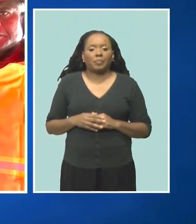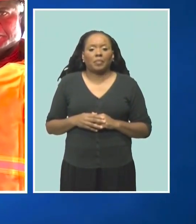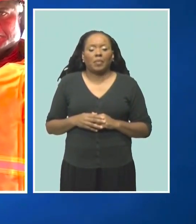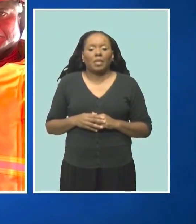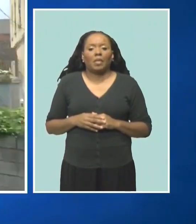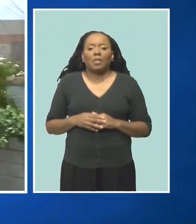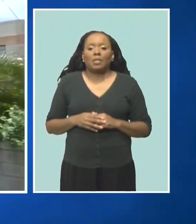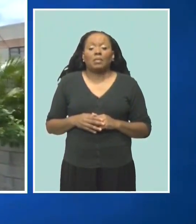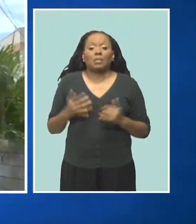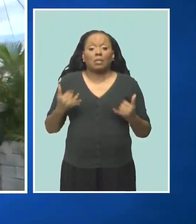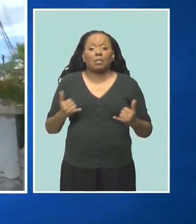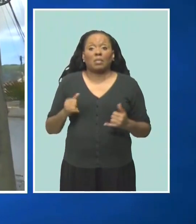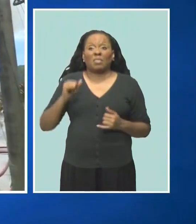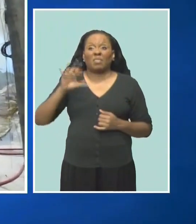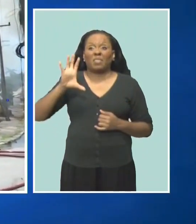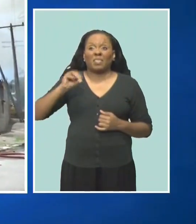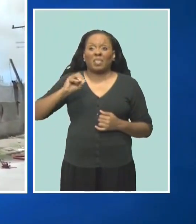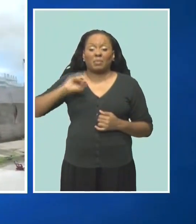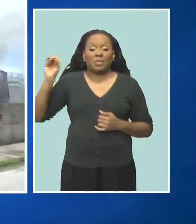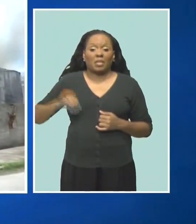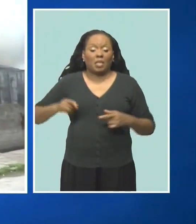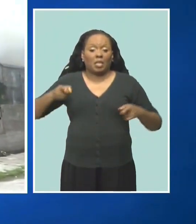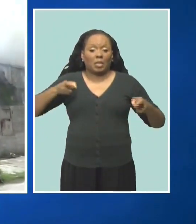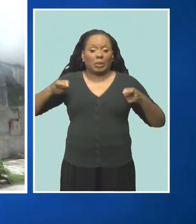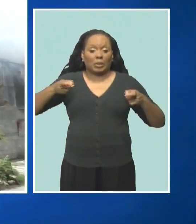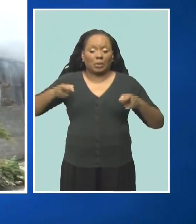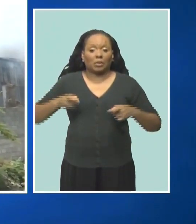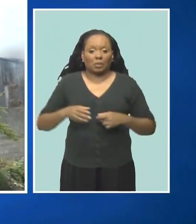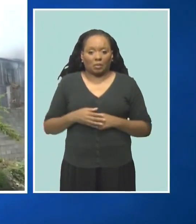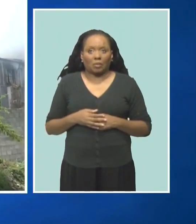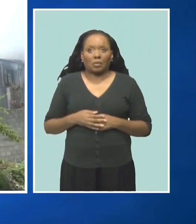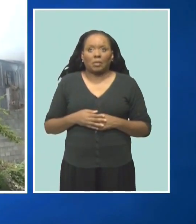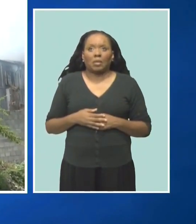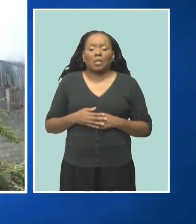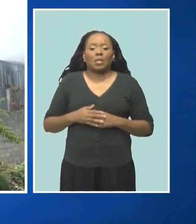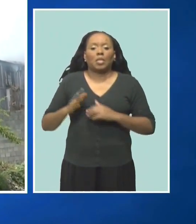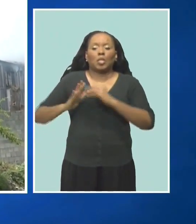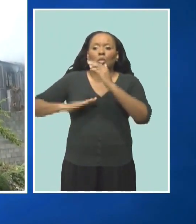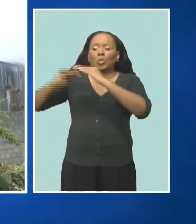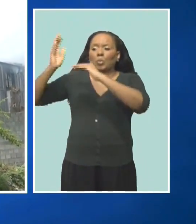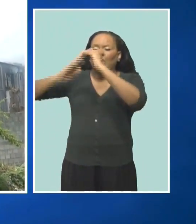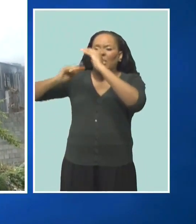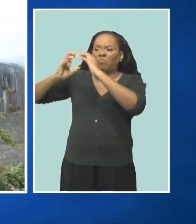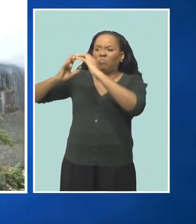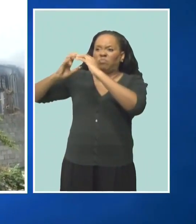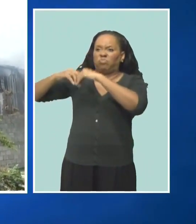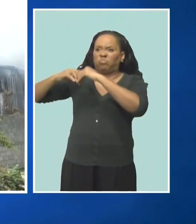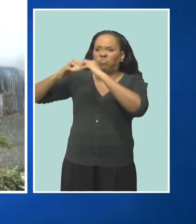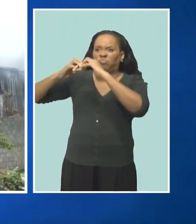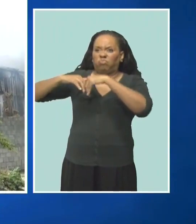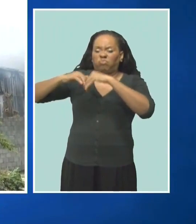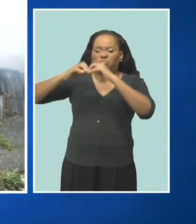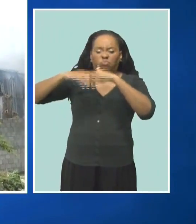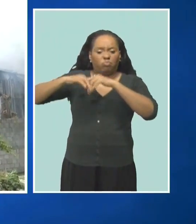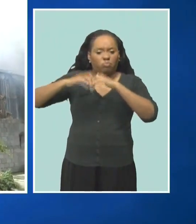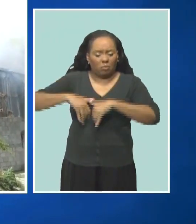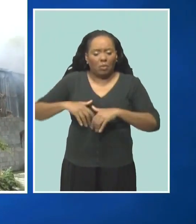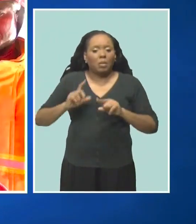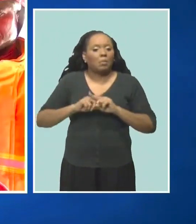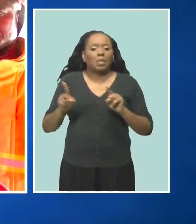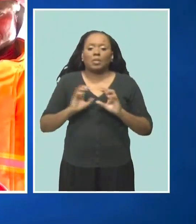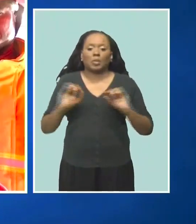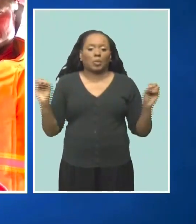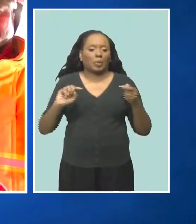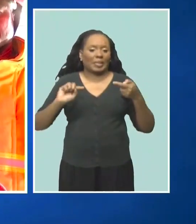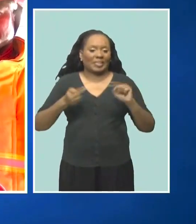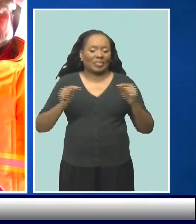contained. The building involved collapse during the suppression exercise. No one has been